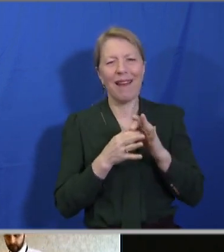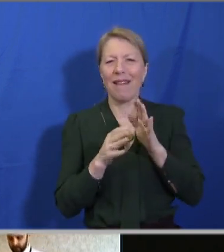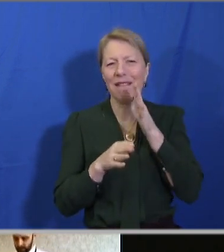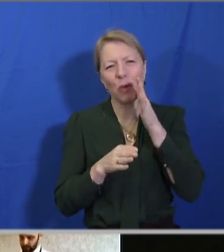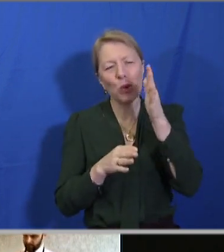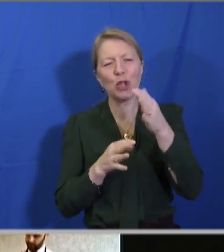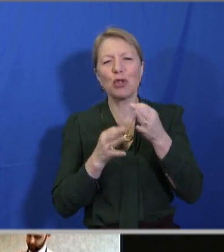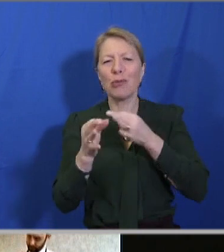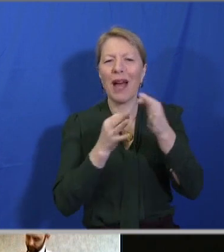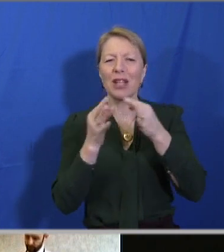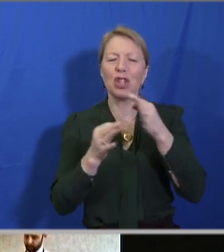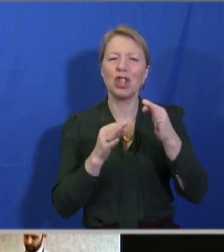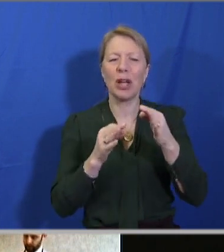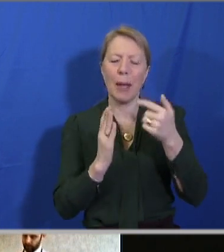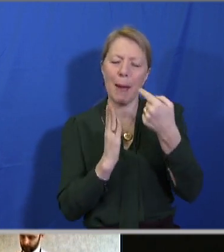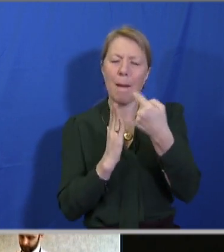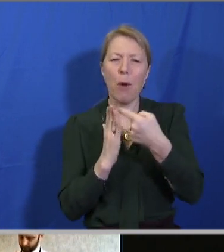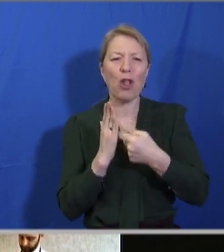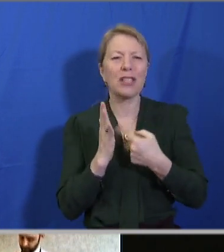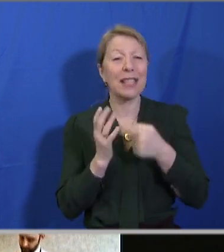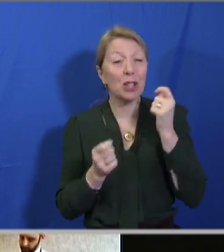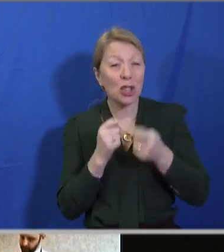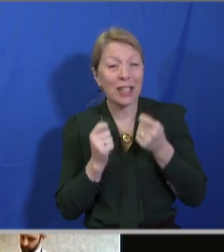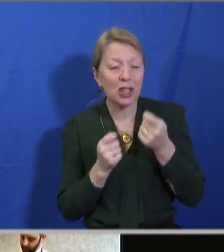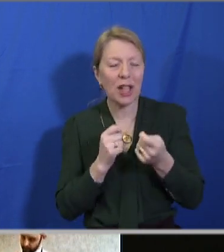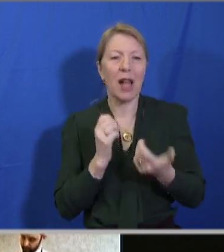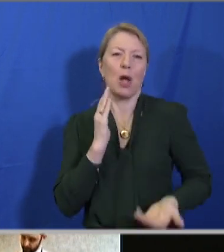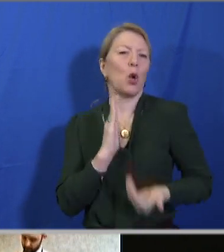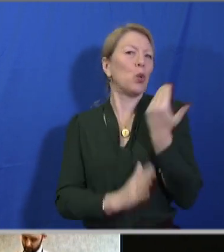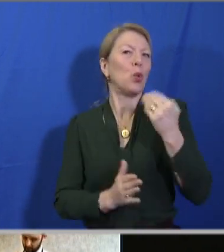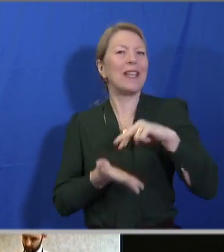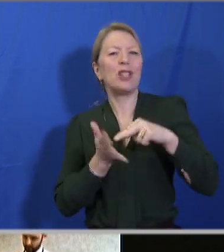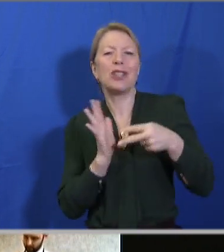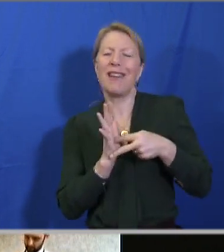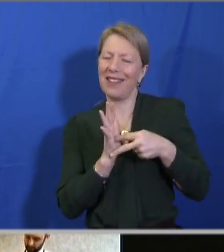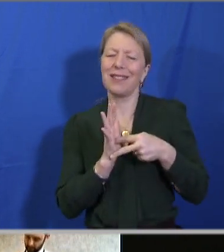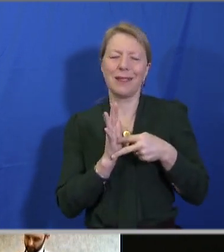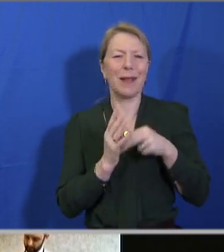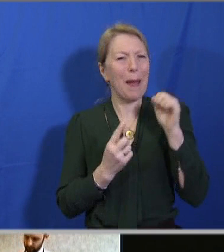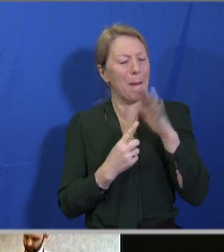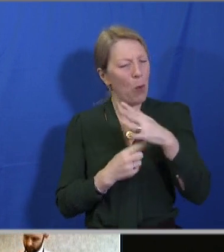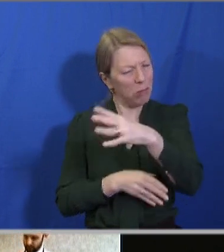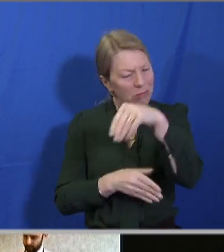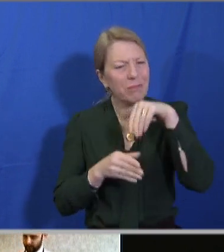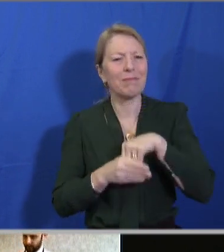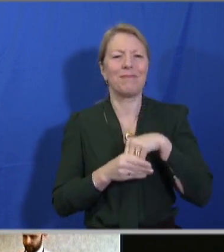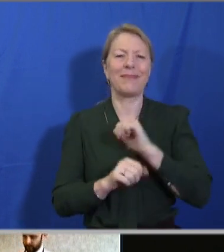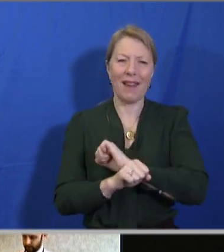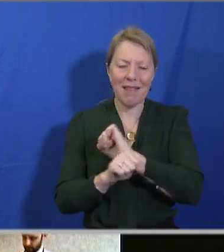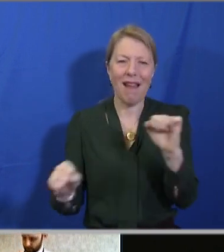policy initiatives, which contributes to improving the experience and outcomes of people living with a disability in Northern